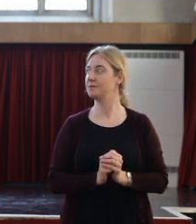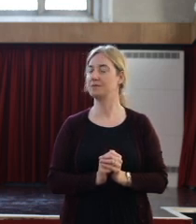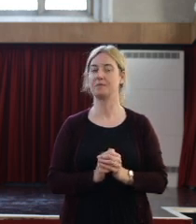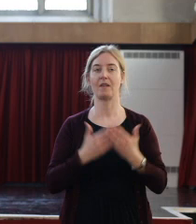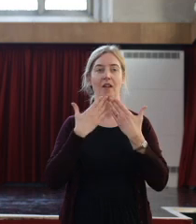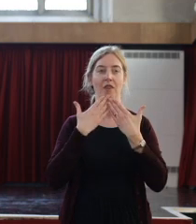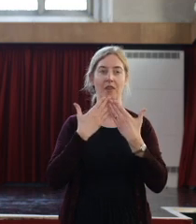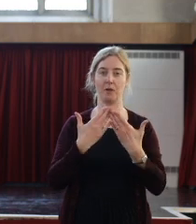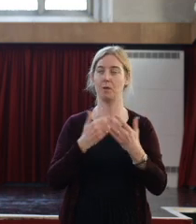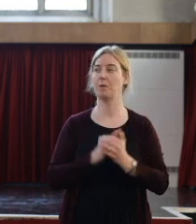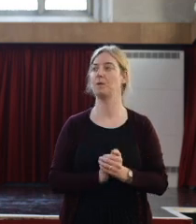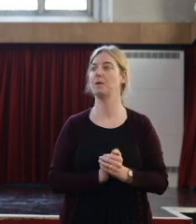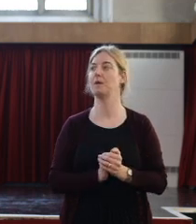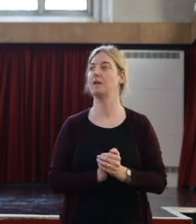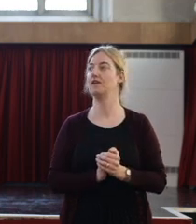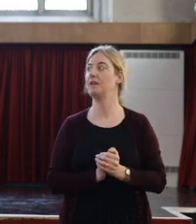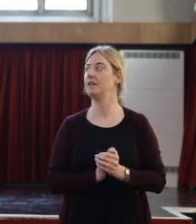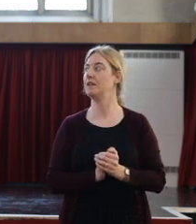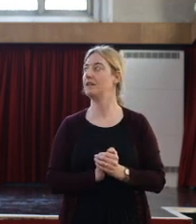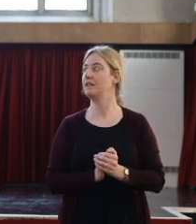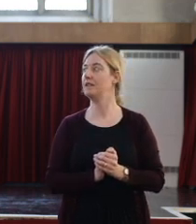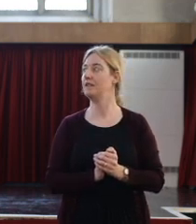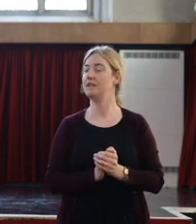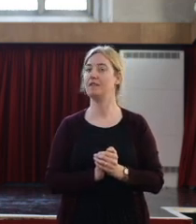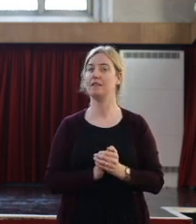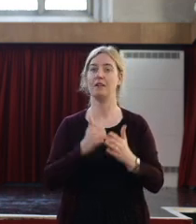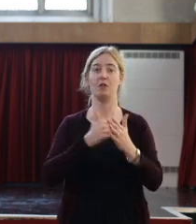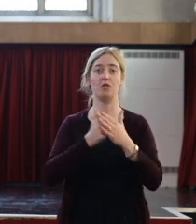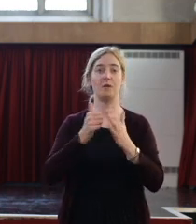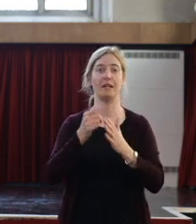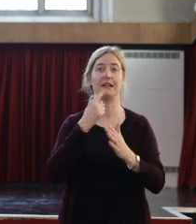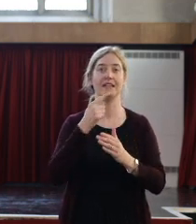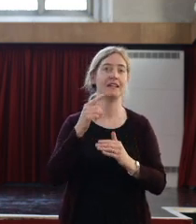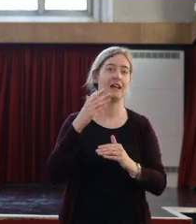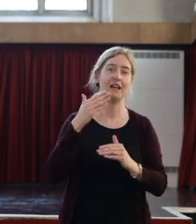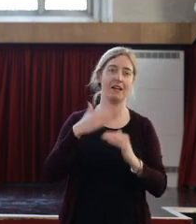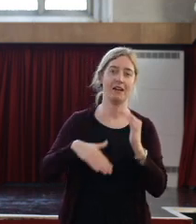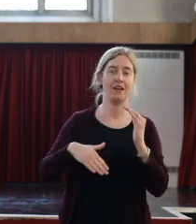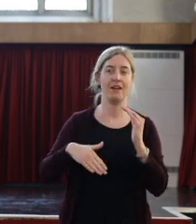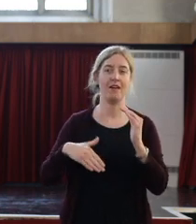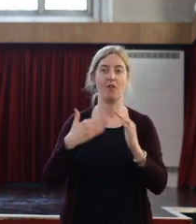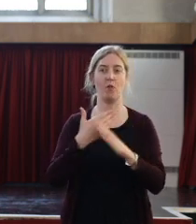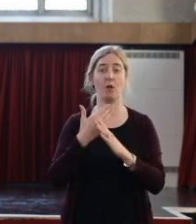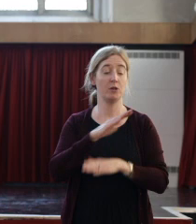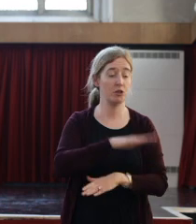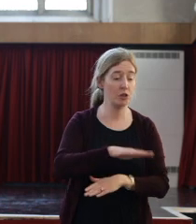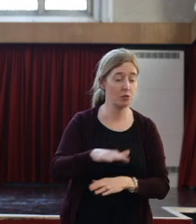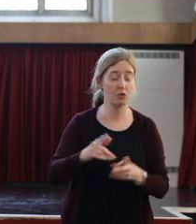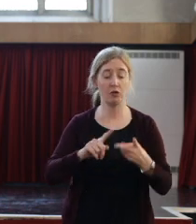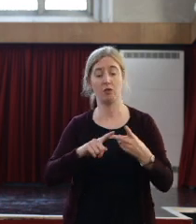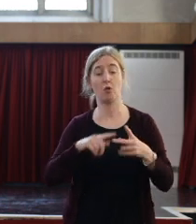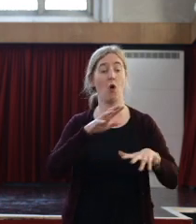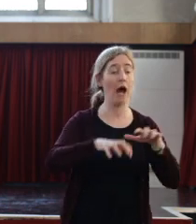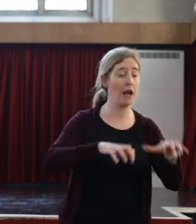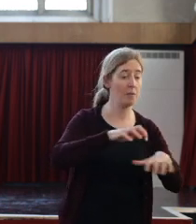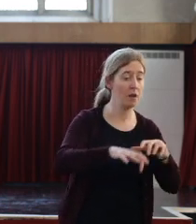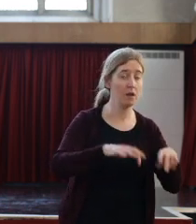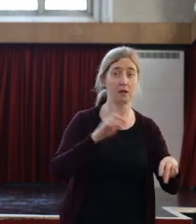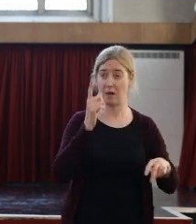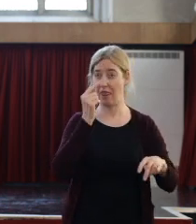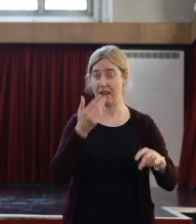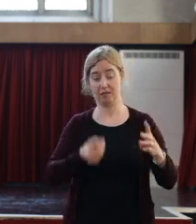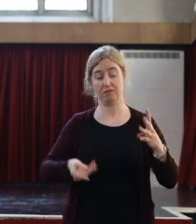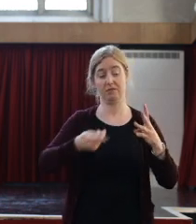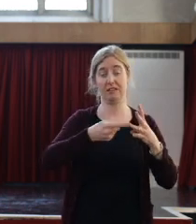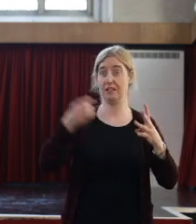Thank you very much. Normally they say never work with children or animals. I think I might add